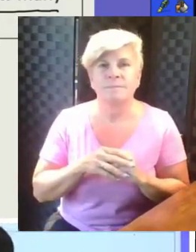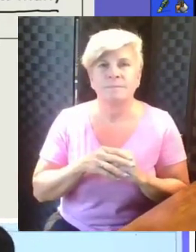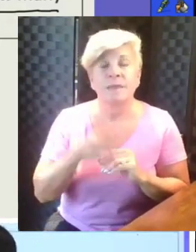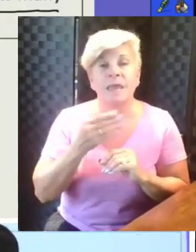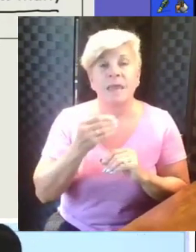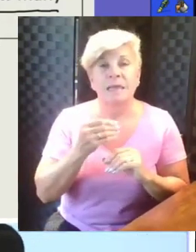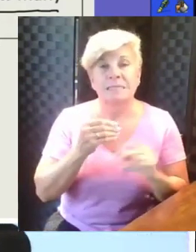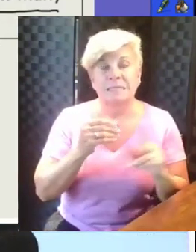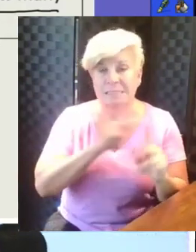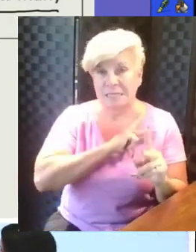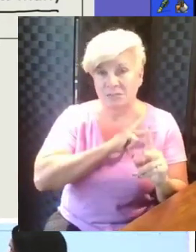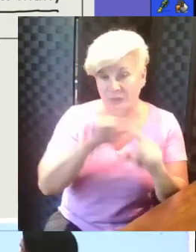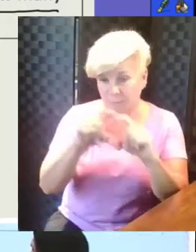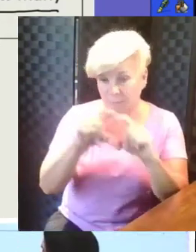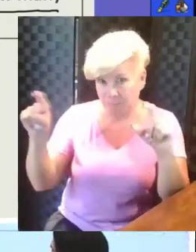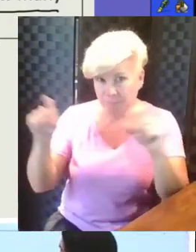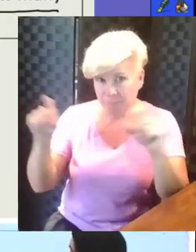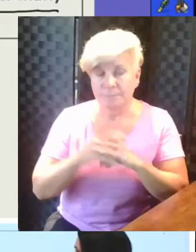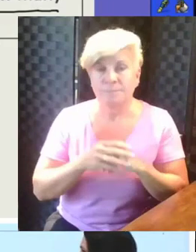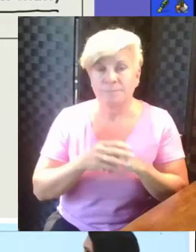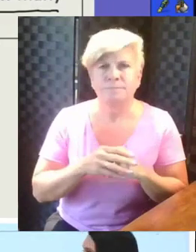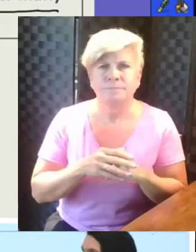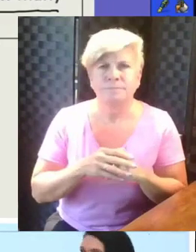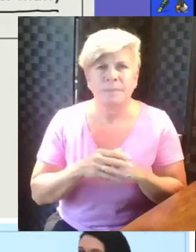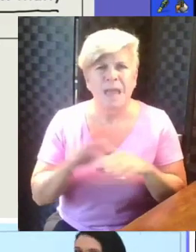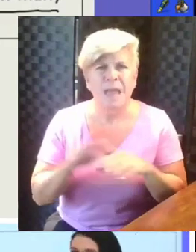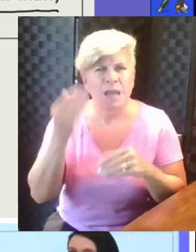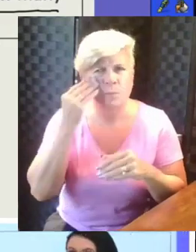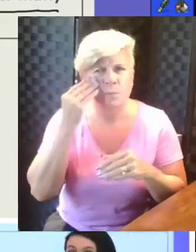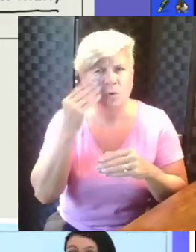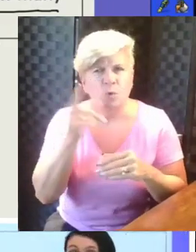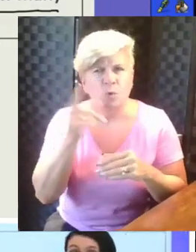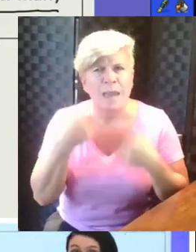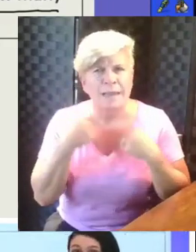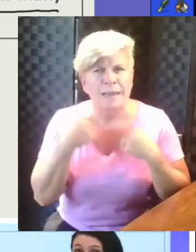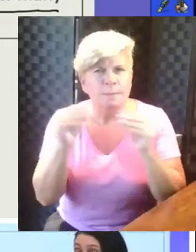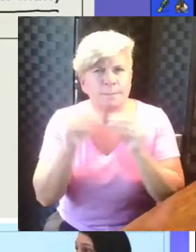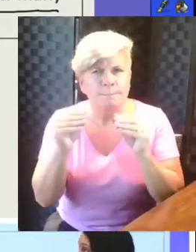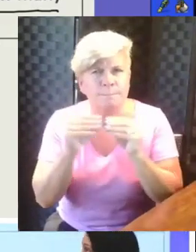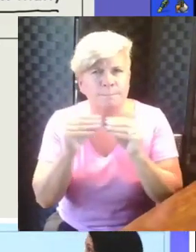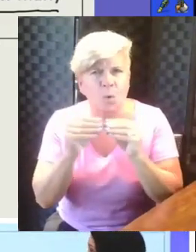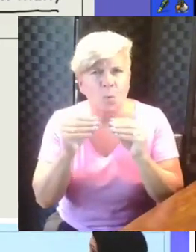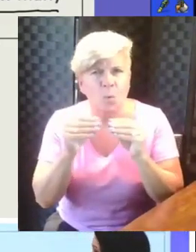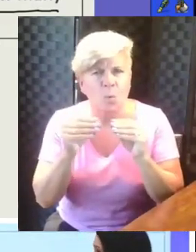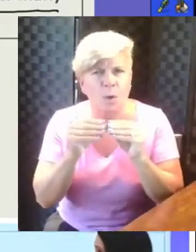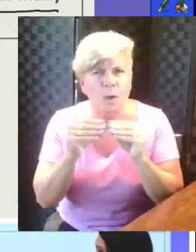and for Kendrick. And how do we know who has more pipe cleaners right now?